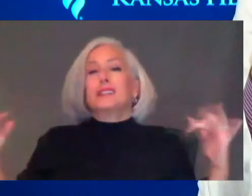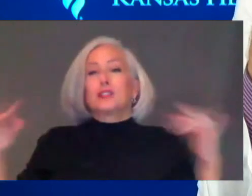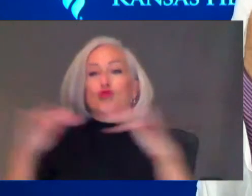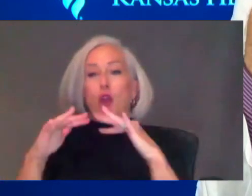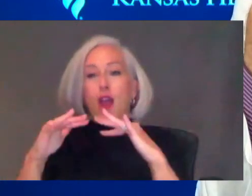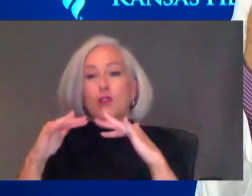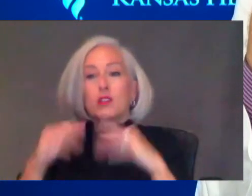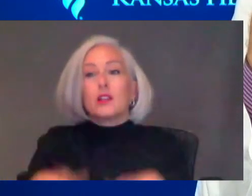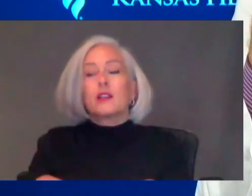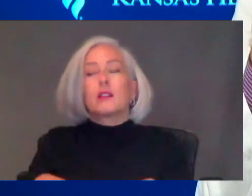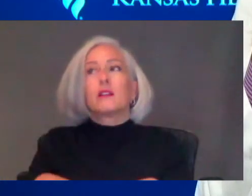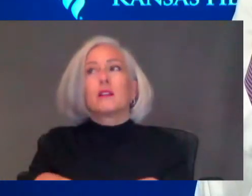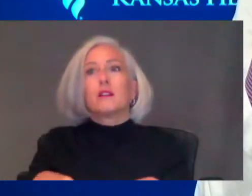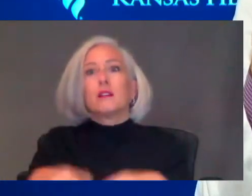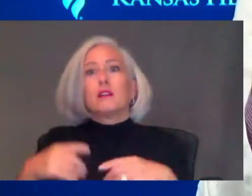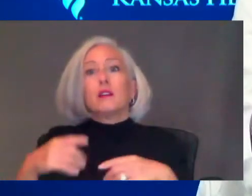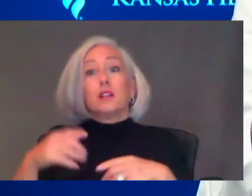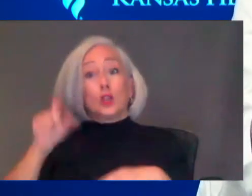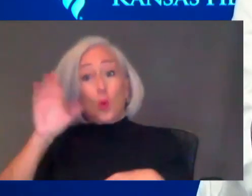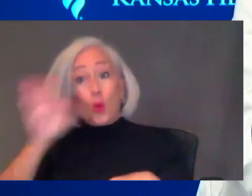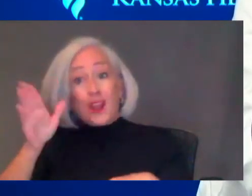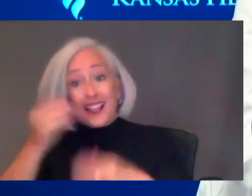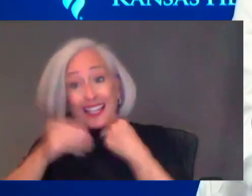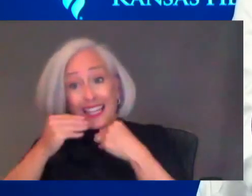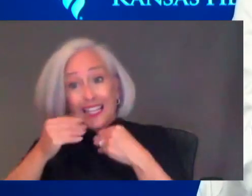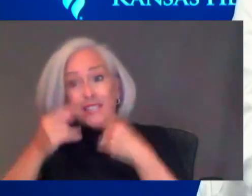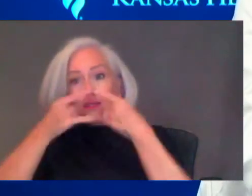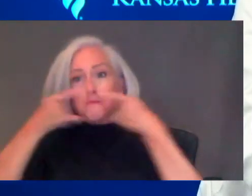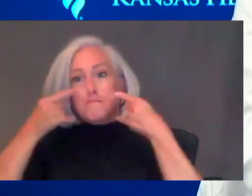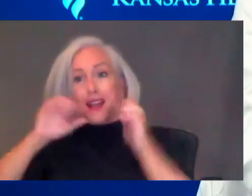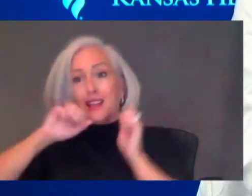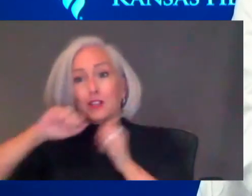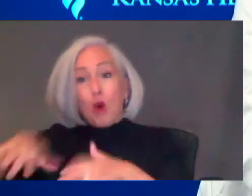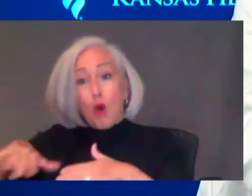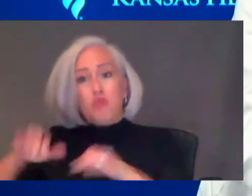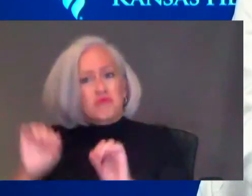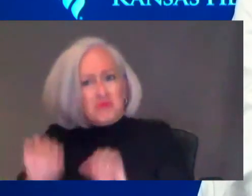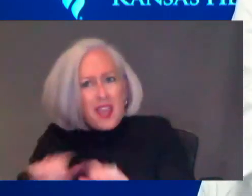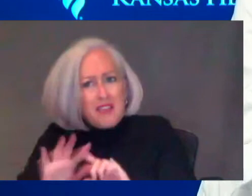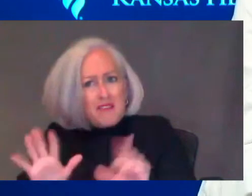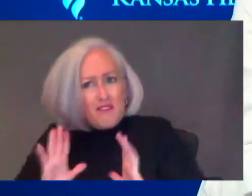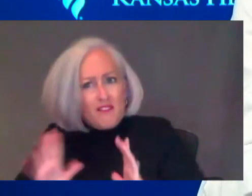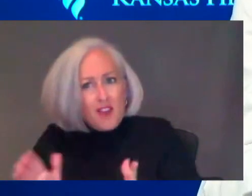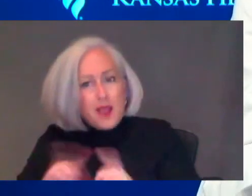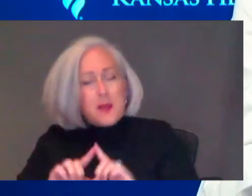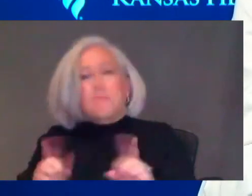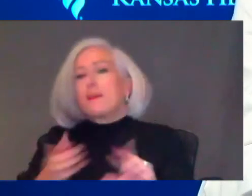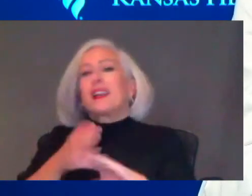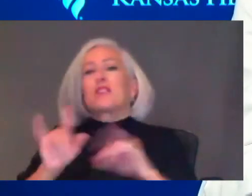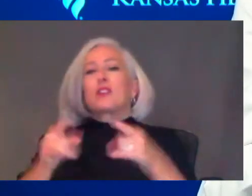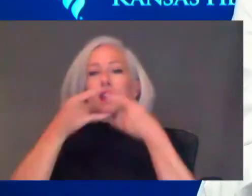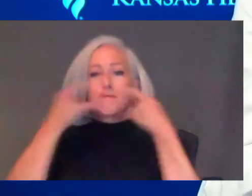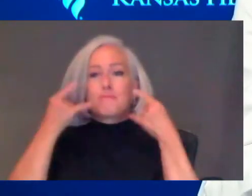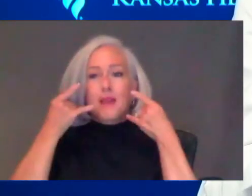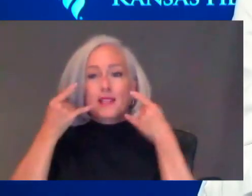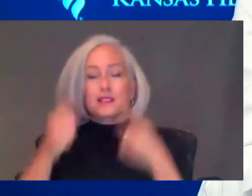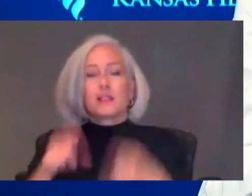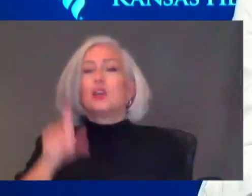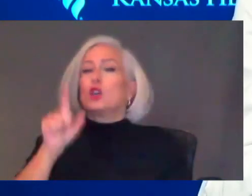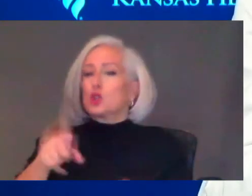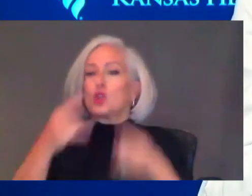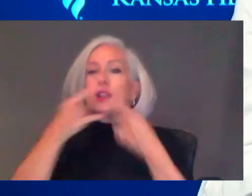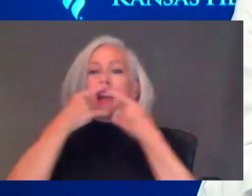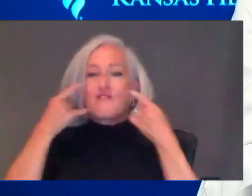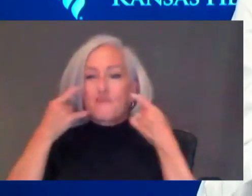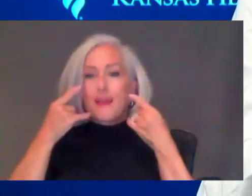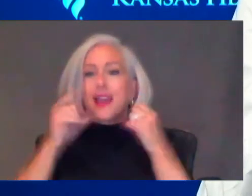often are they going to be, and how many vaccines do you need to have to reduce the spread of infection, not just serious disease. So we don't